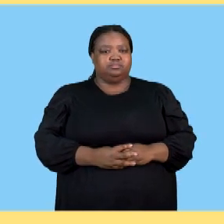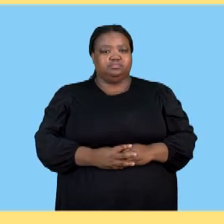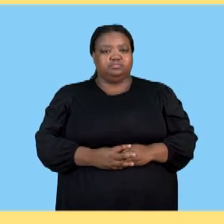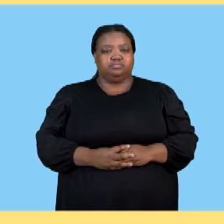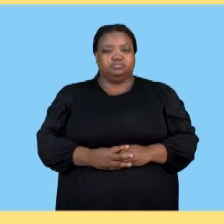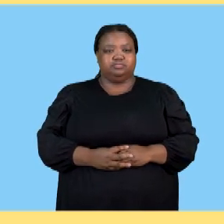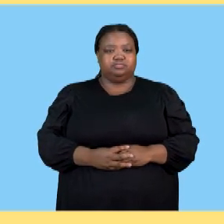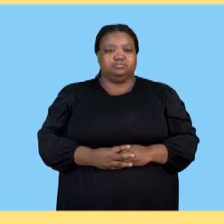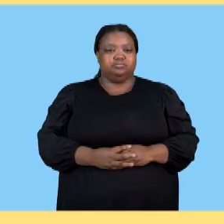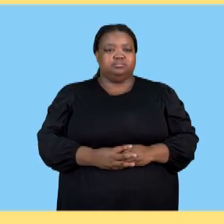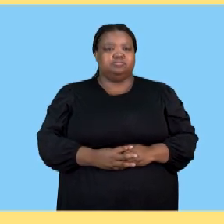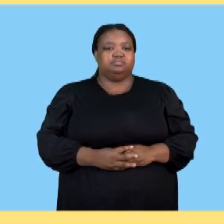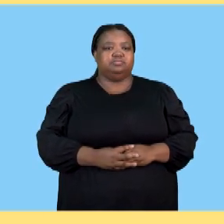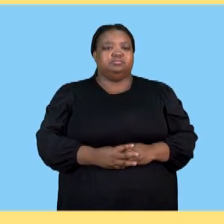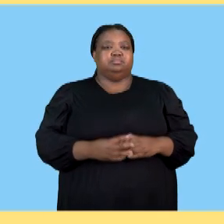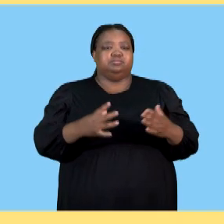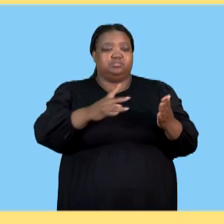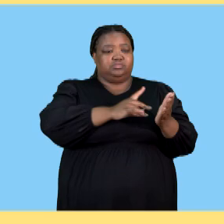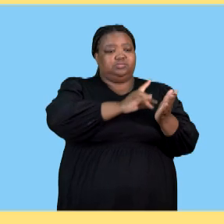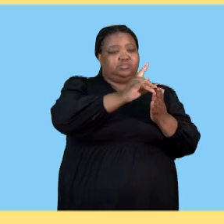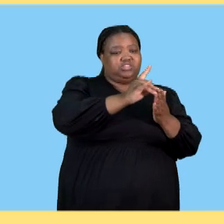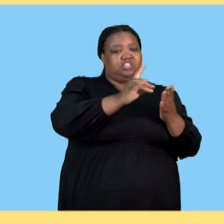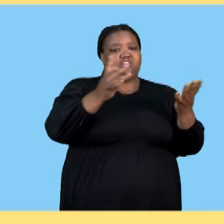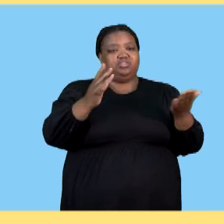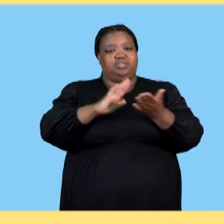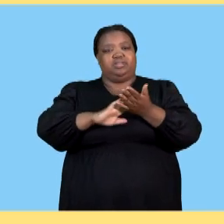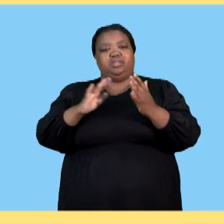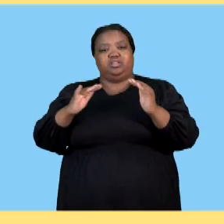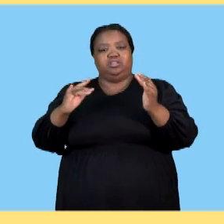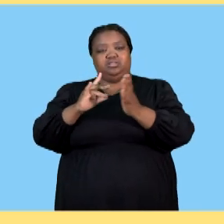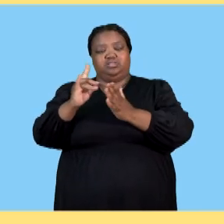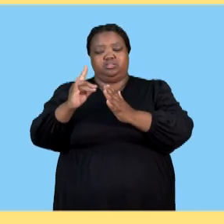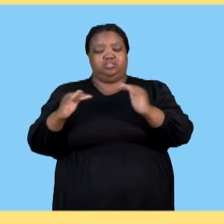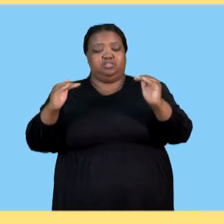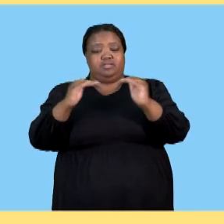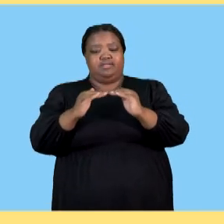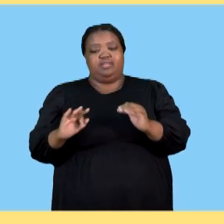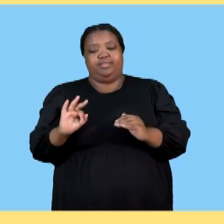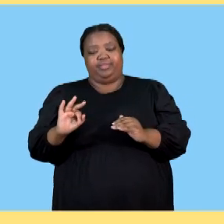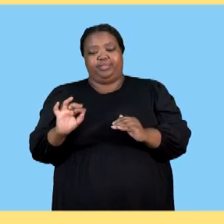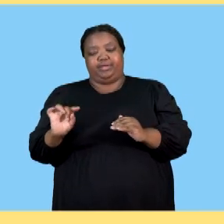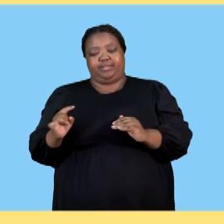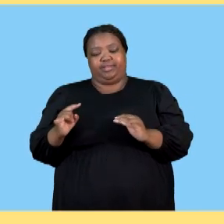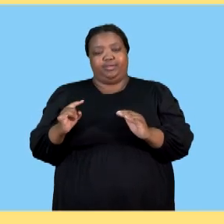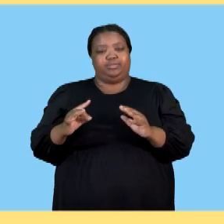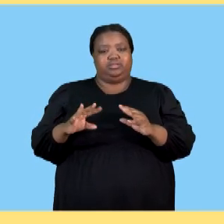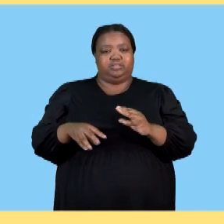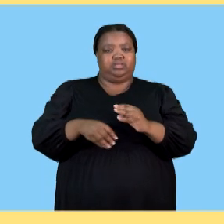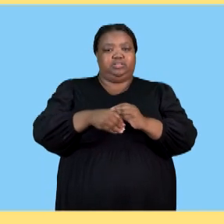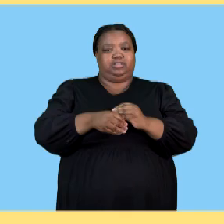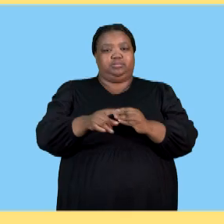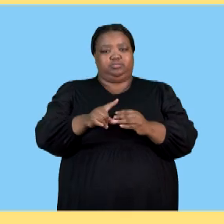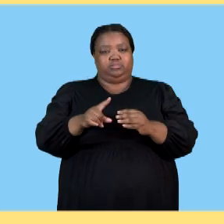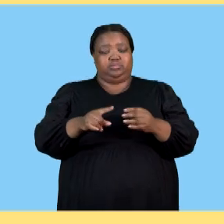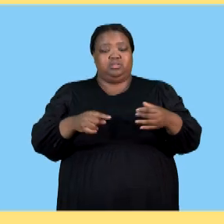equivalents. All right. And then my cash and cash equivalents, as you see here, is 3,000. Now I'm going to